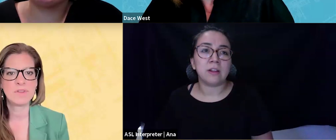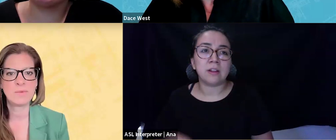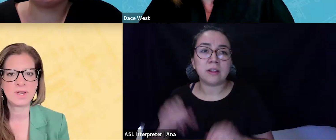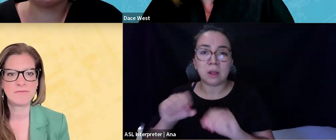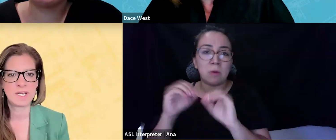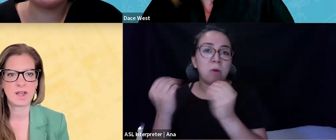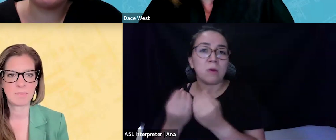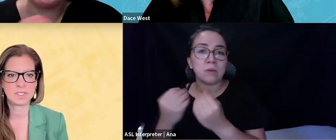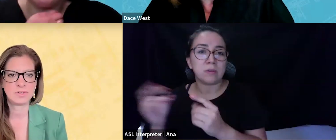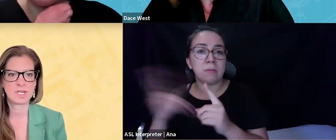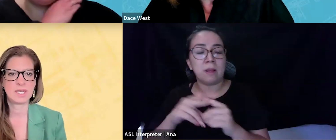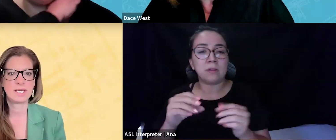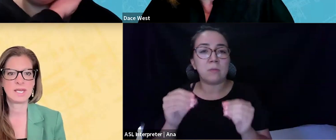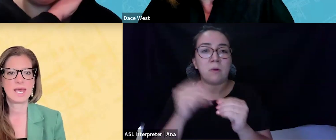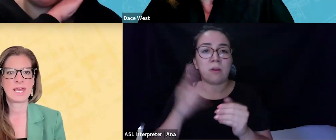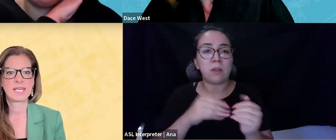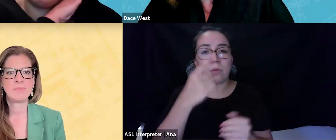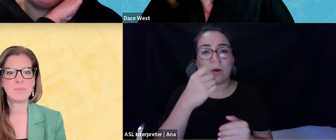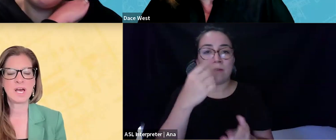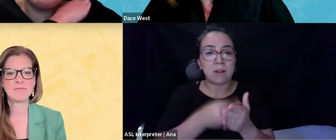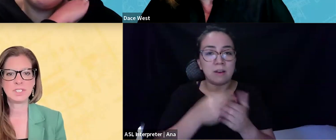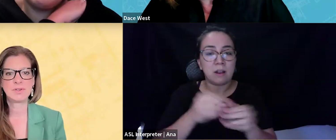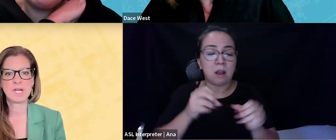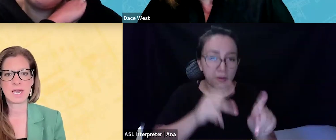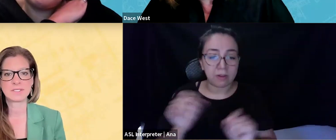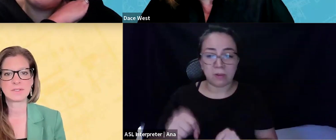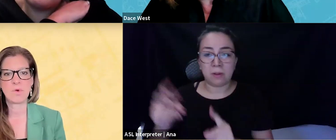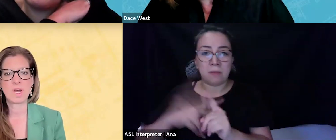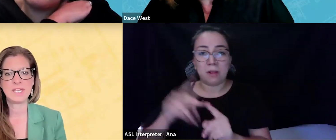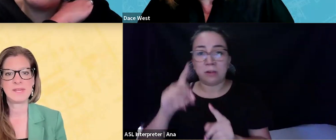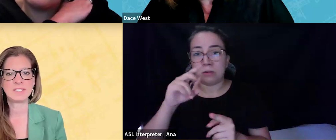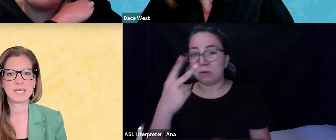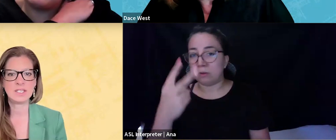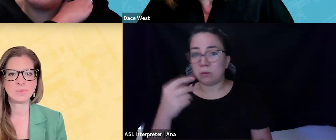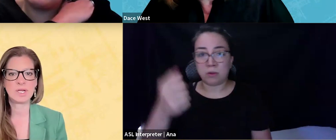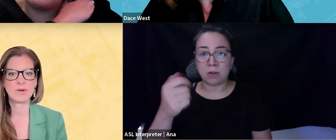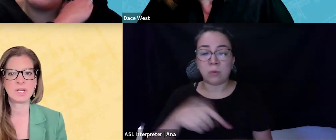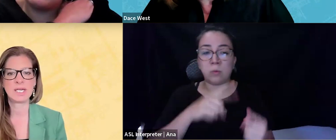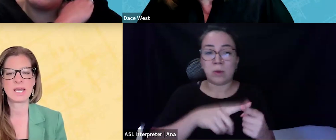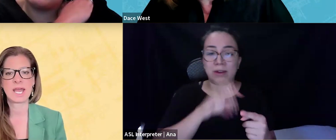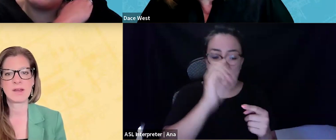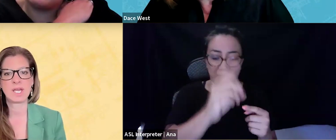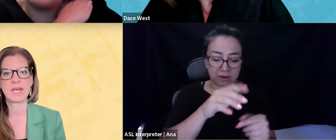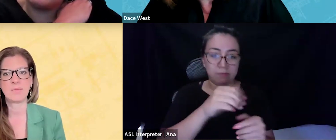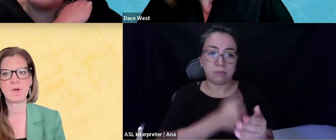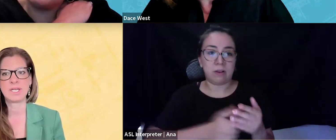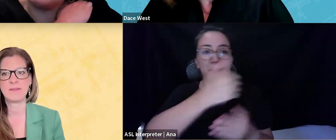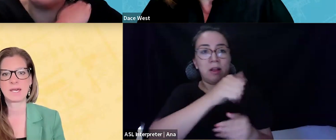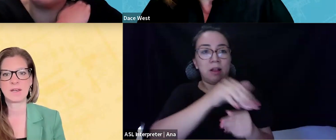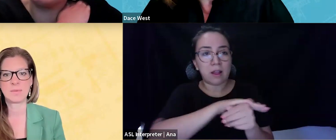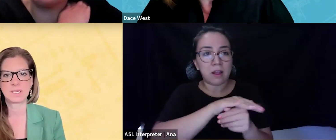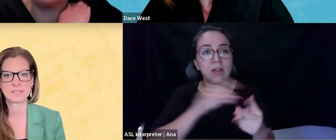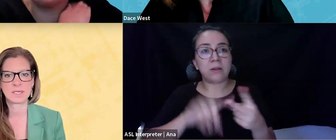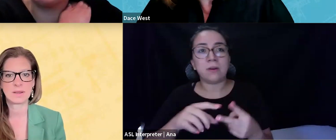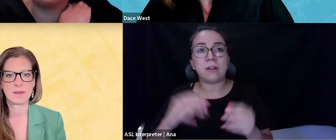to more than one funding opportunity? And can we apply for 2 grants, one in the education priority area and one in